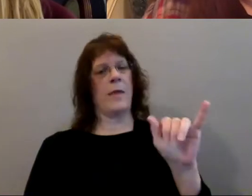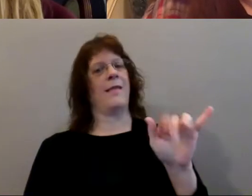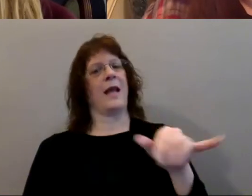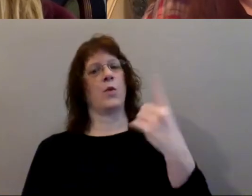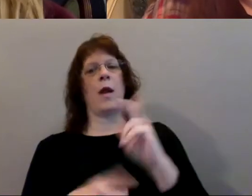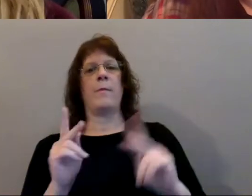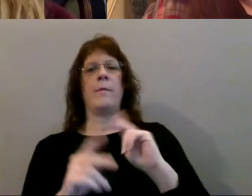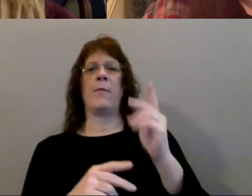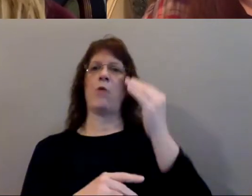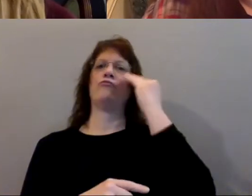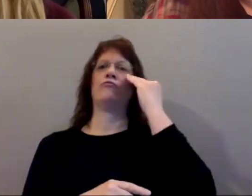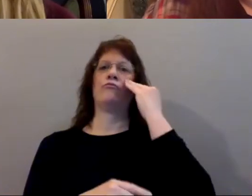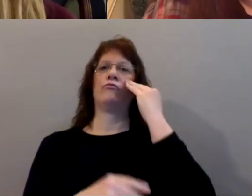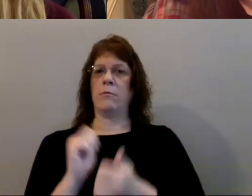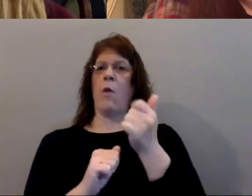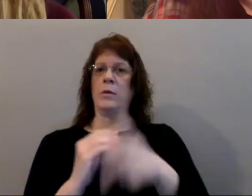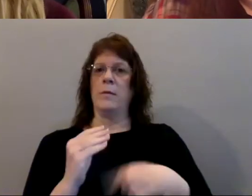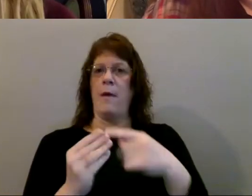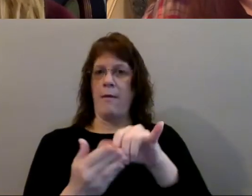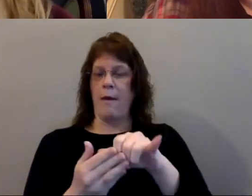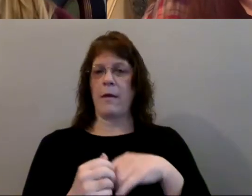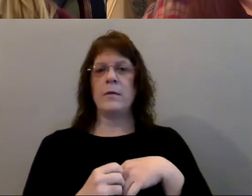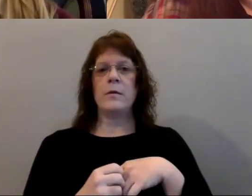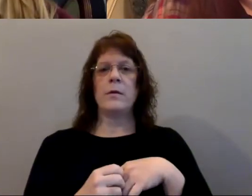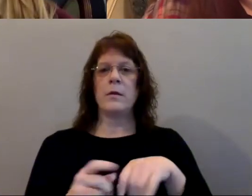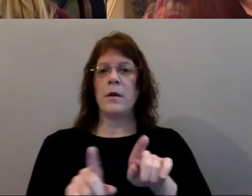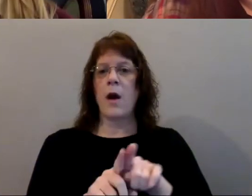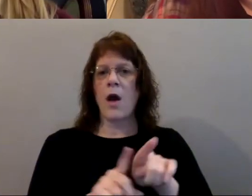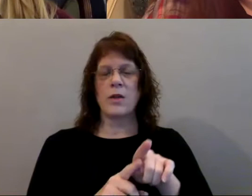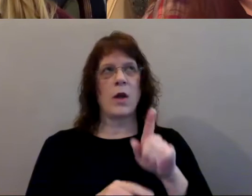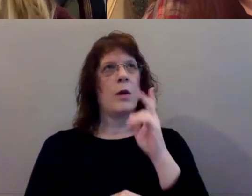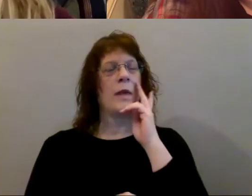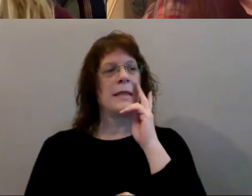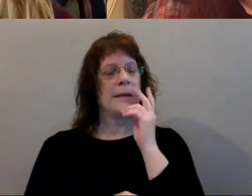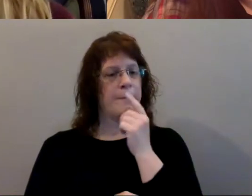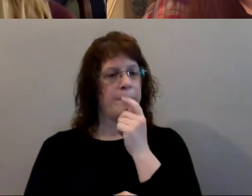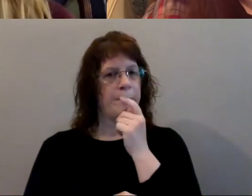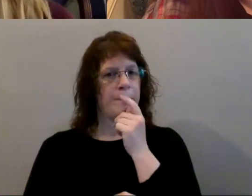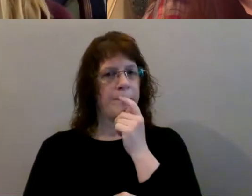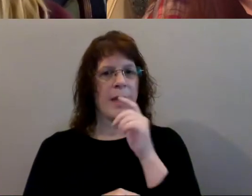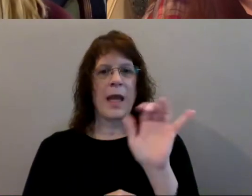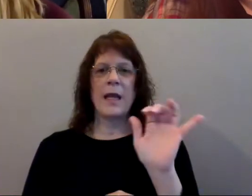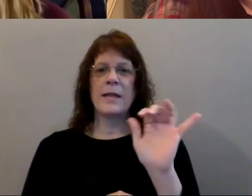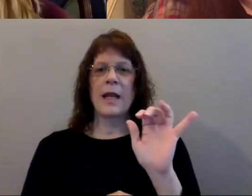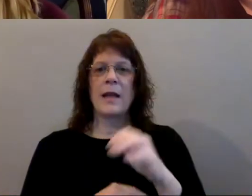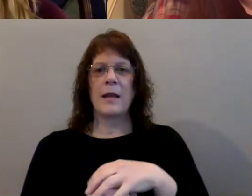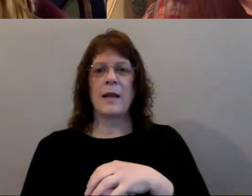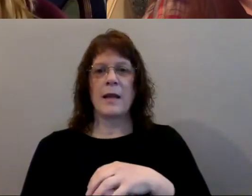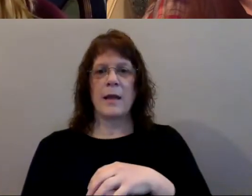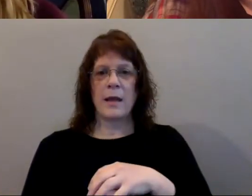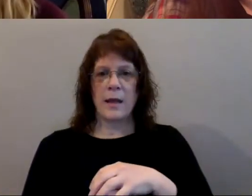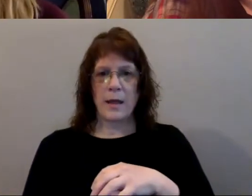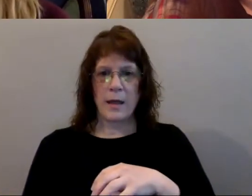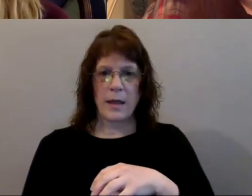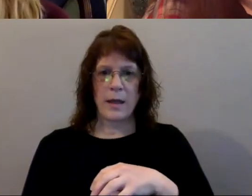people know the most about. It's also, let me see, it's just like a kind of general purpose plastic.